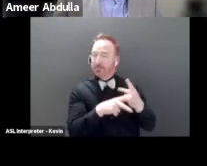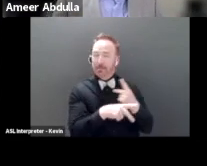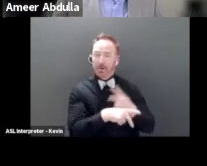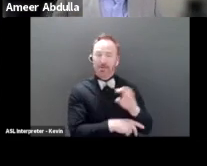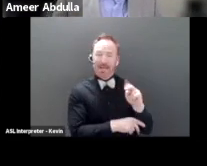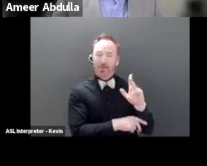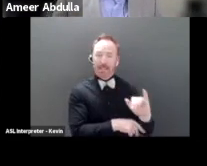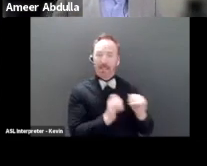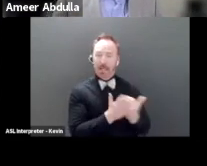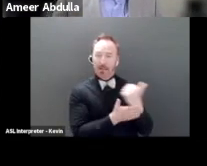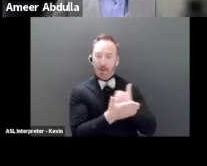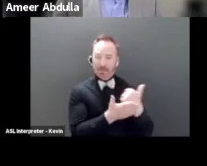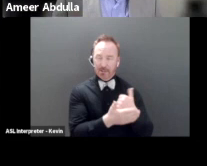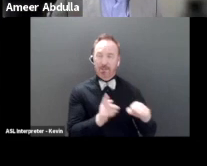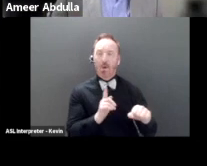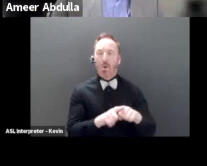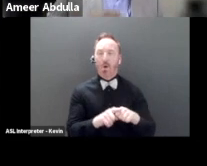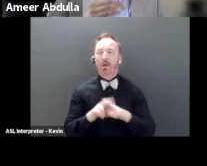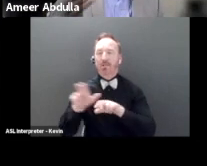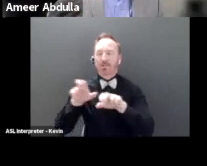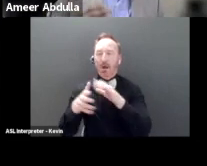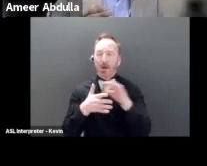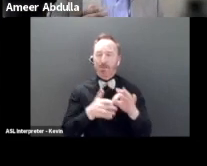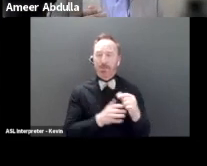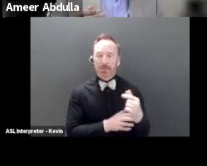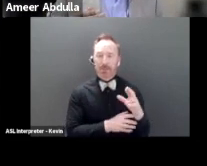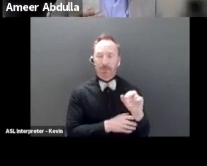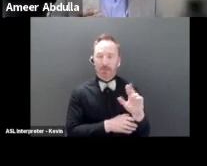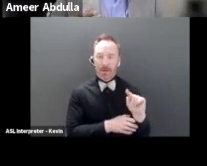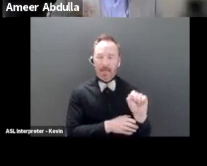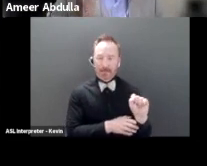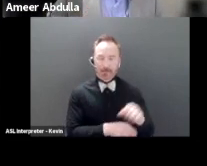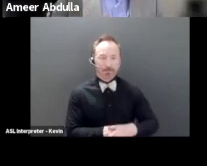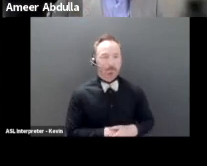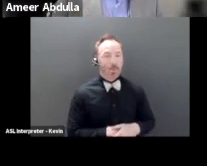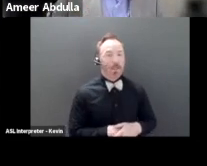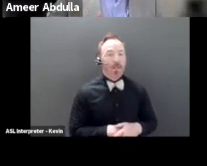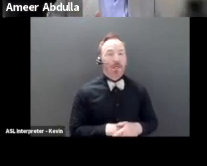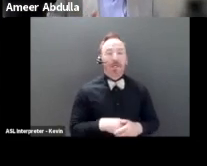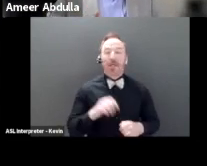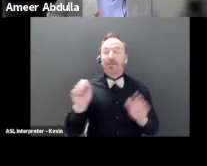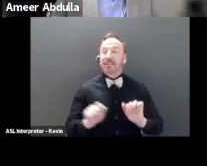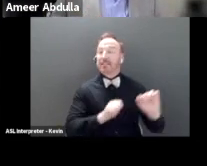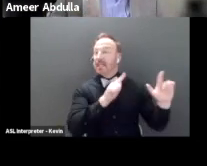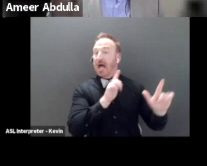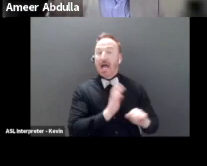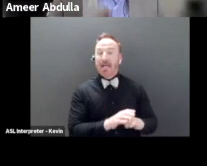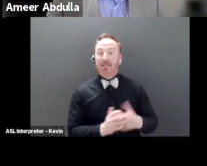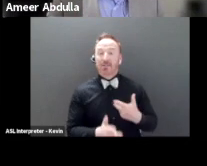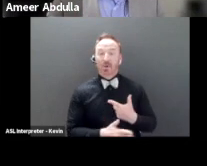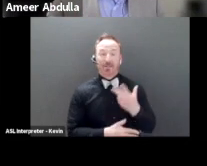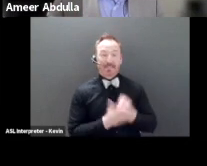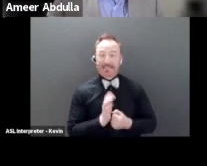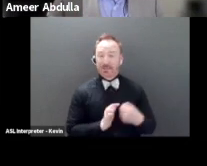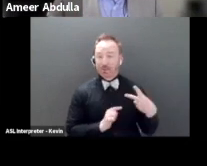grants of stock options. 2 things that I didn't put on the slide, and I